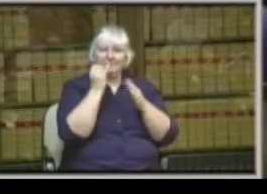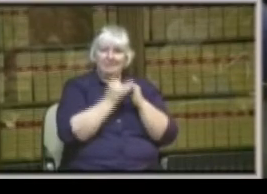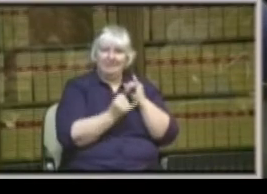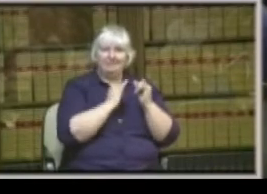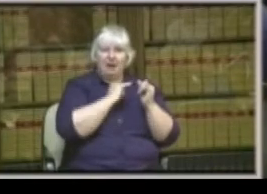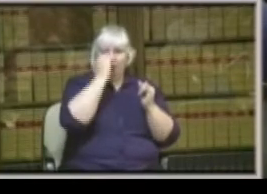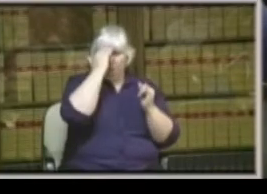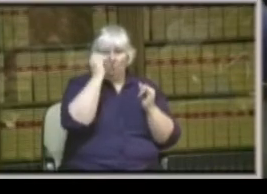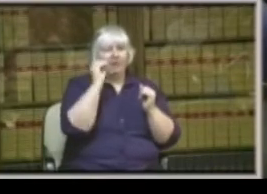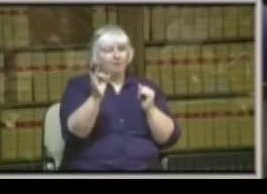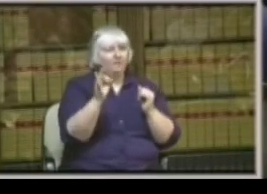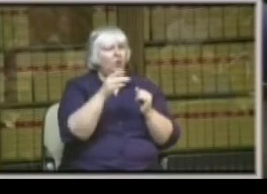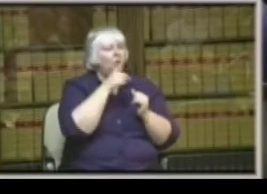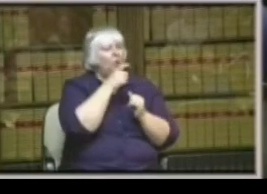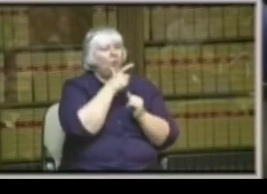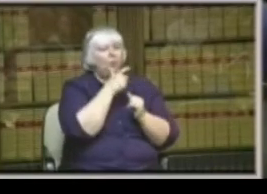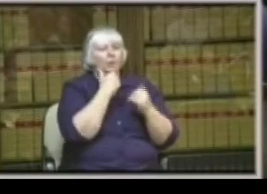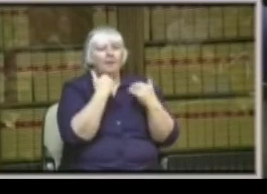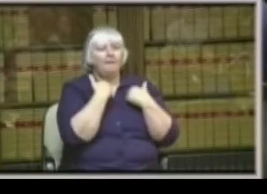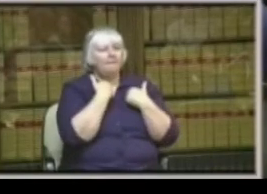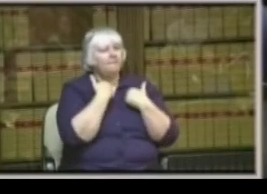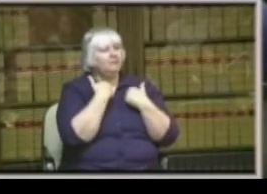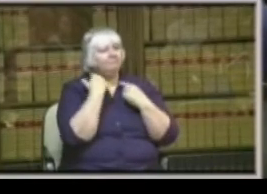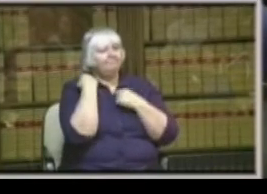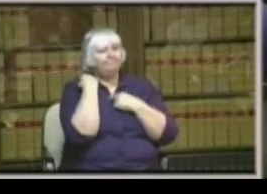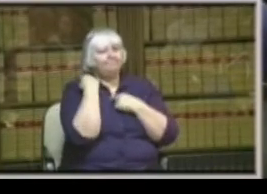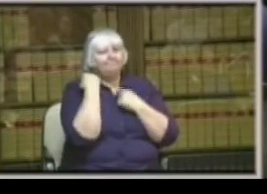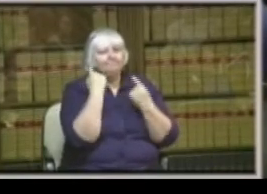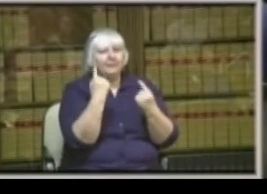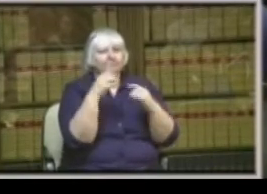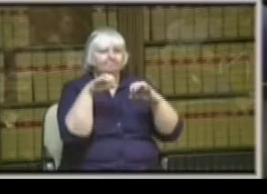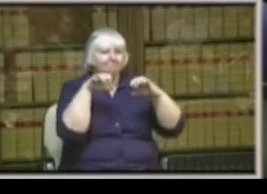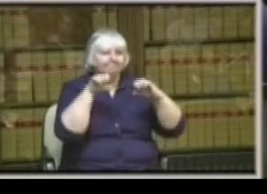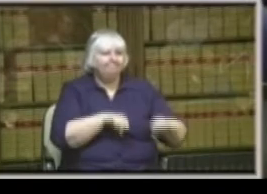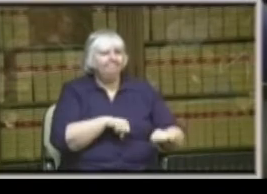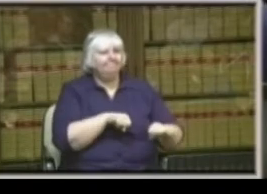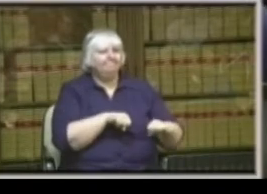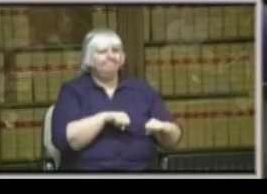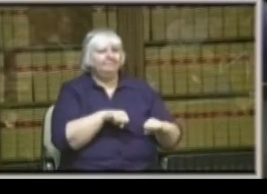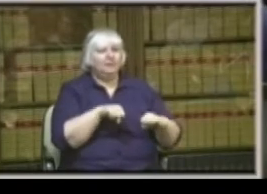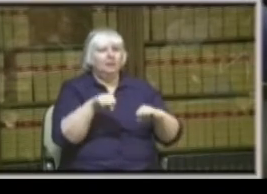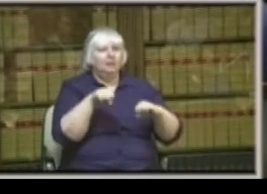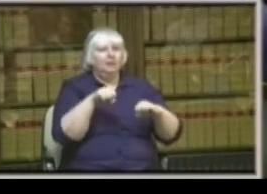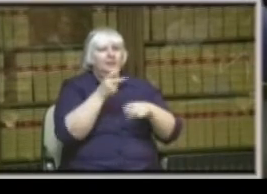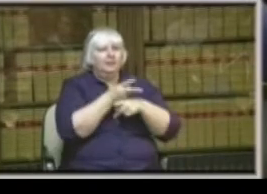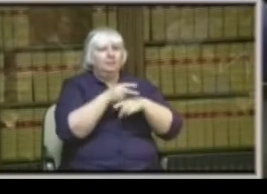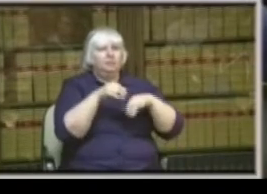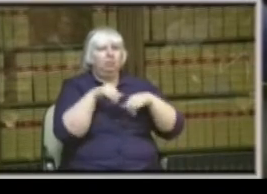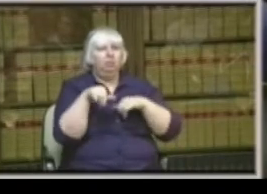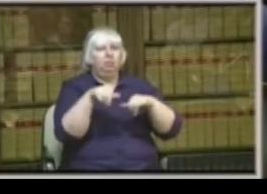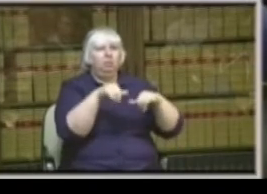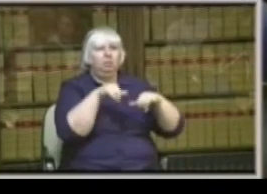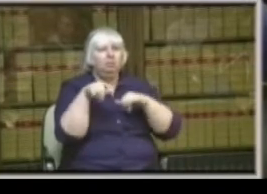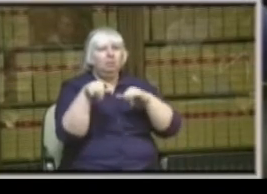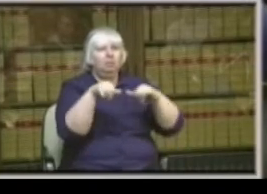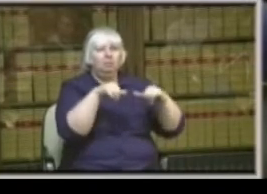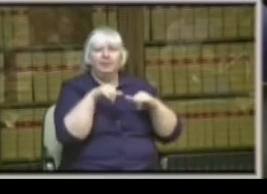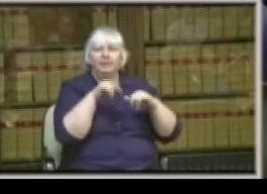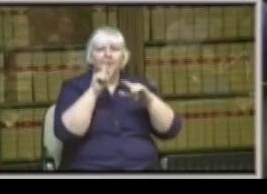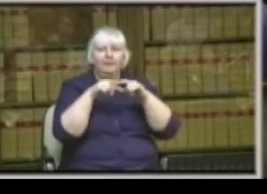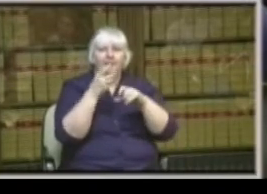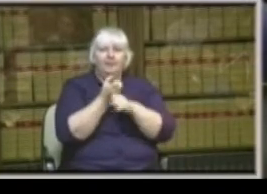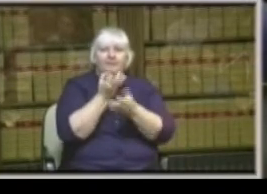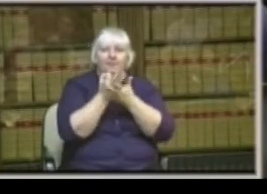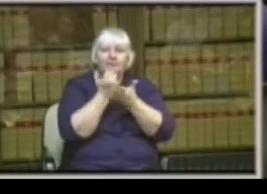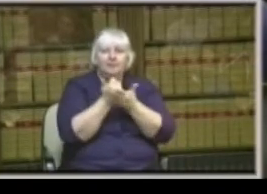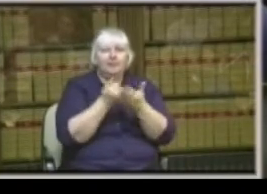know of, who have been kind of held in a holding pattern, are unable to access financial aid,